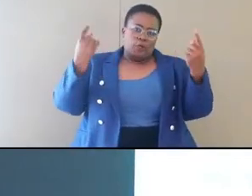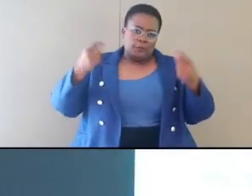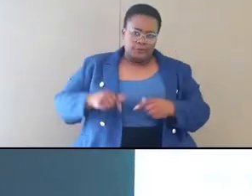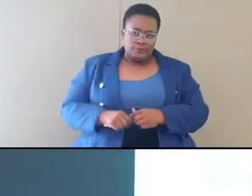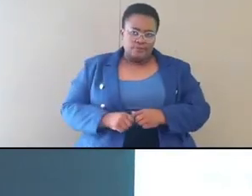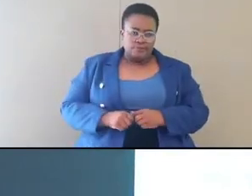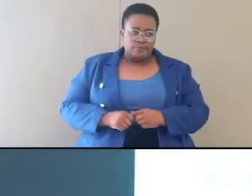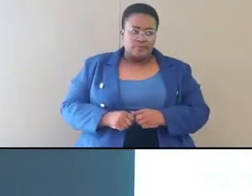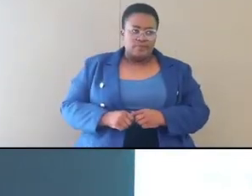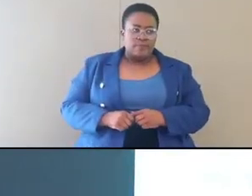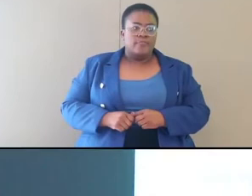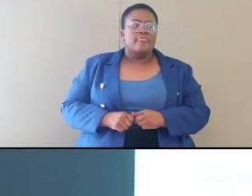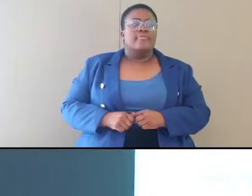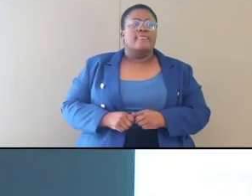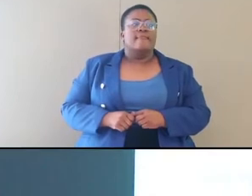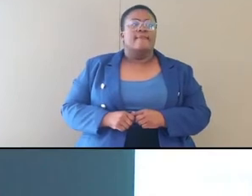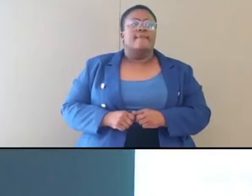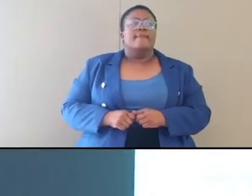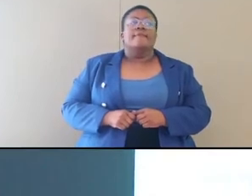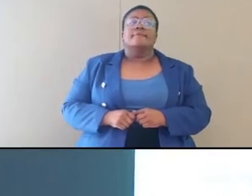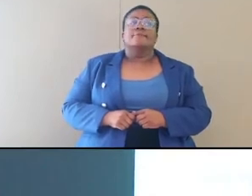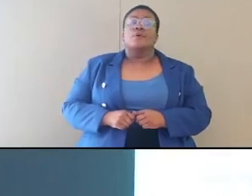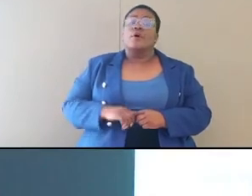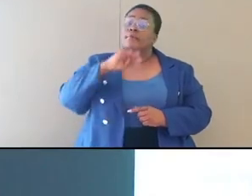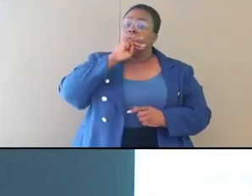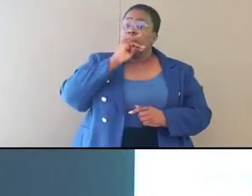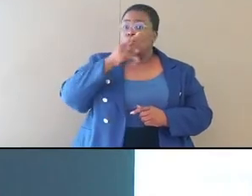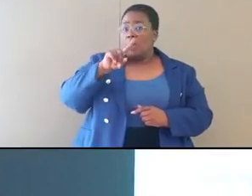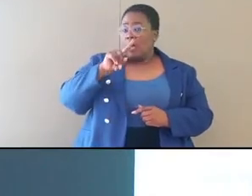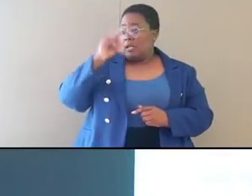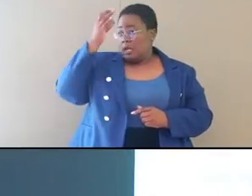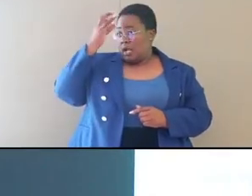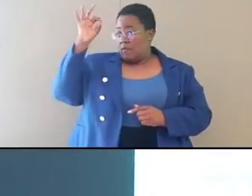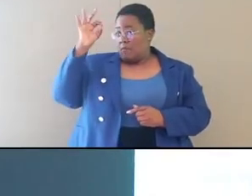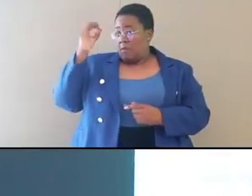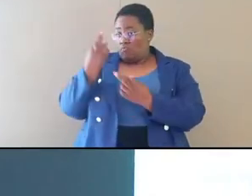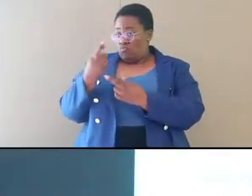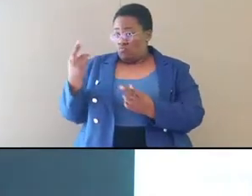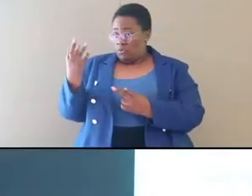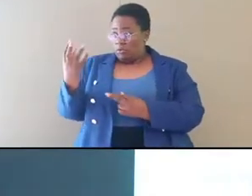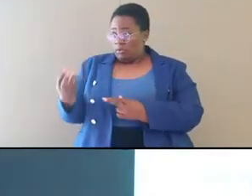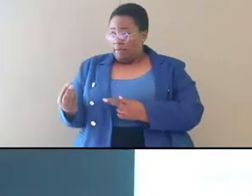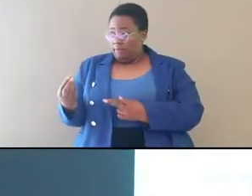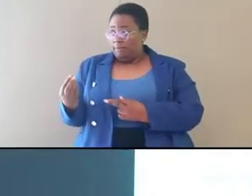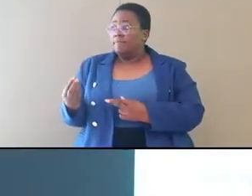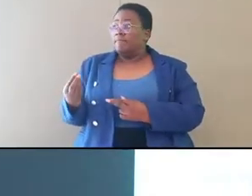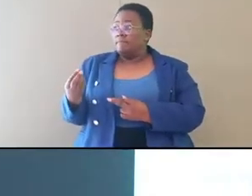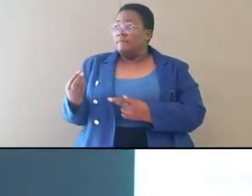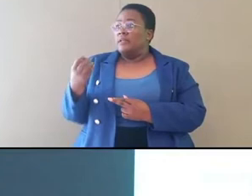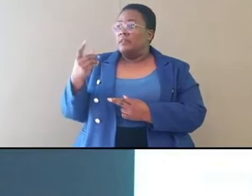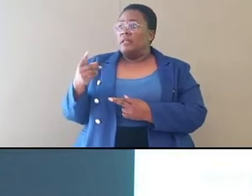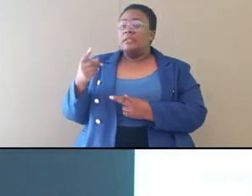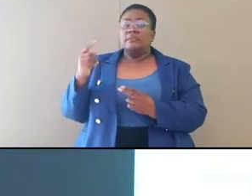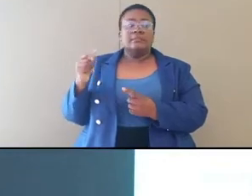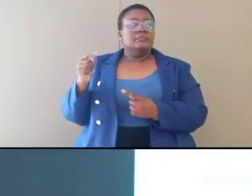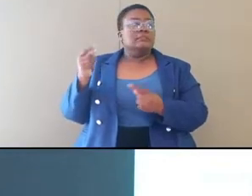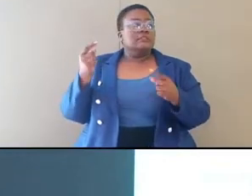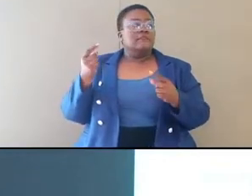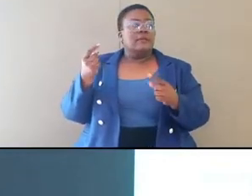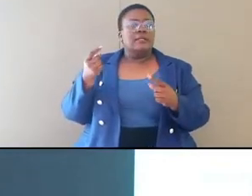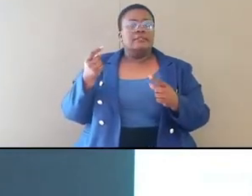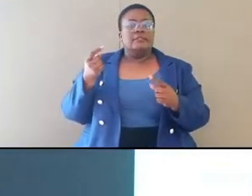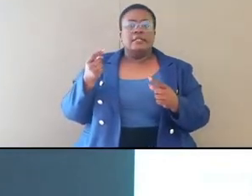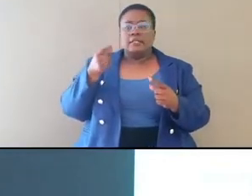It's subject to the state having available resources, so that is often the defence that the state would raise